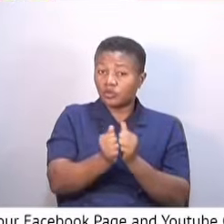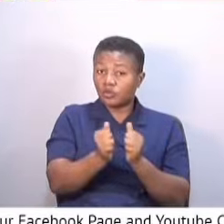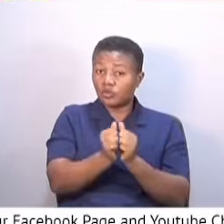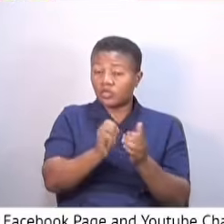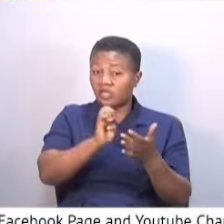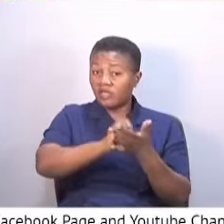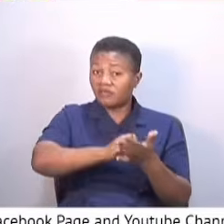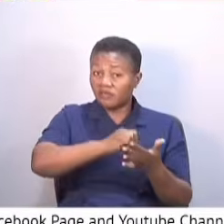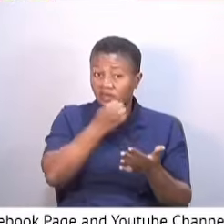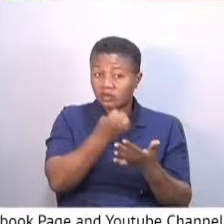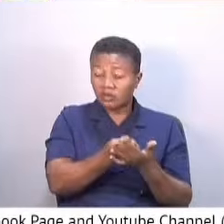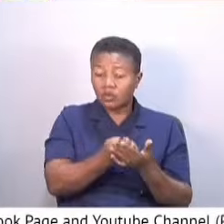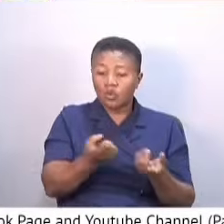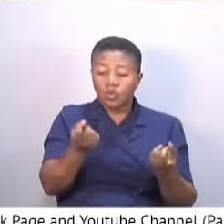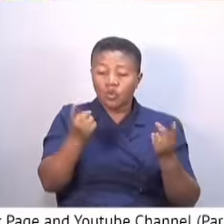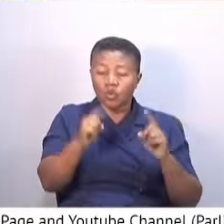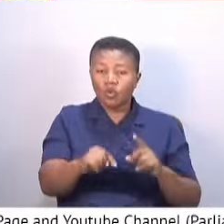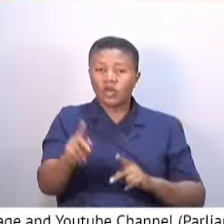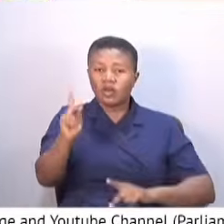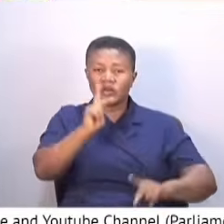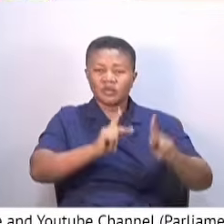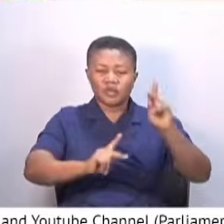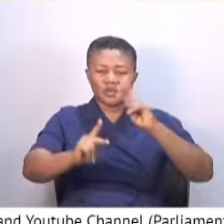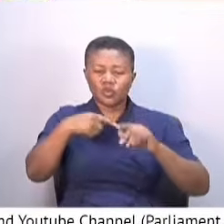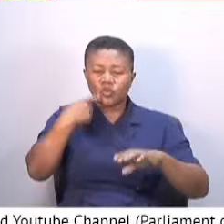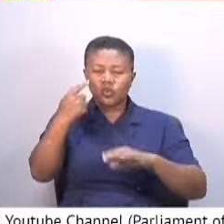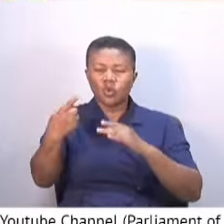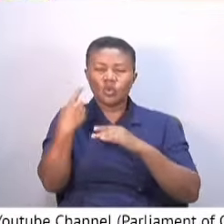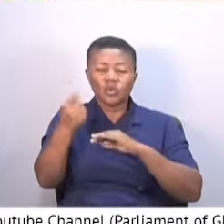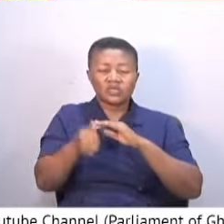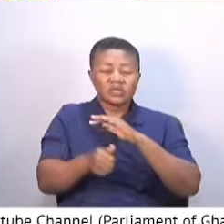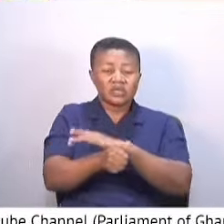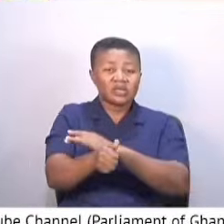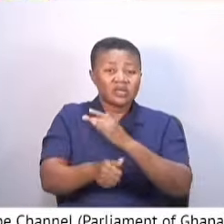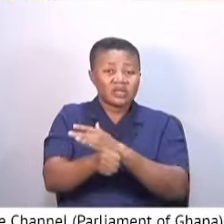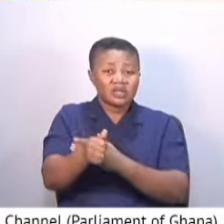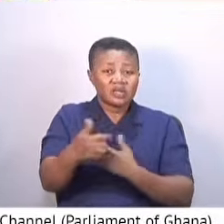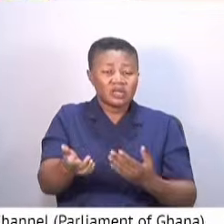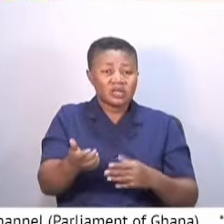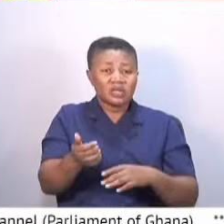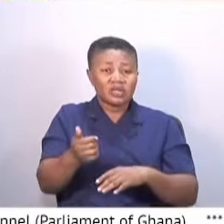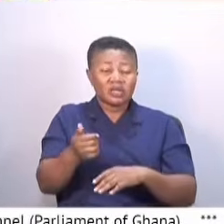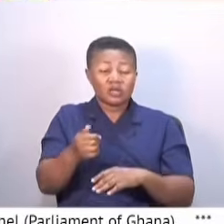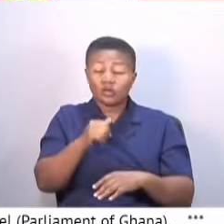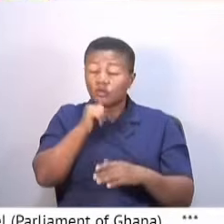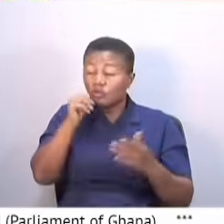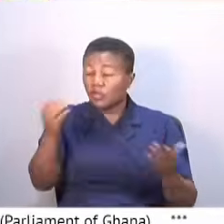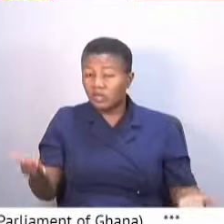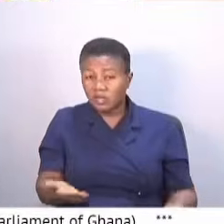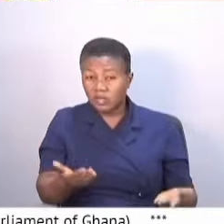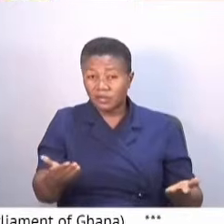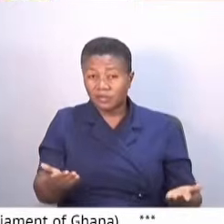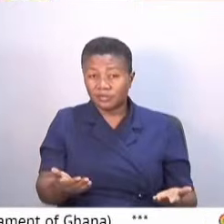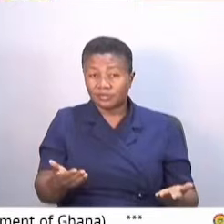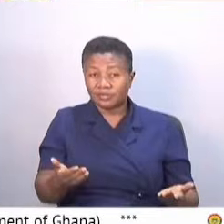especially when the people we are accusing are not here. We've just been